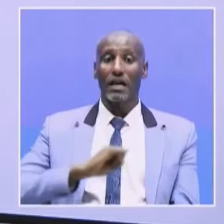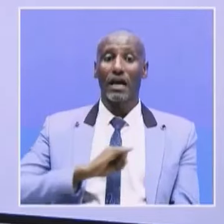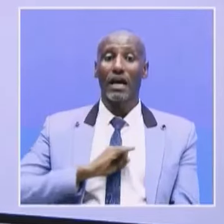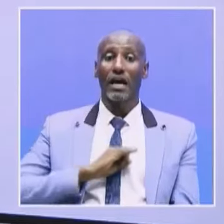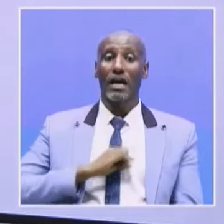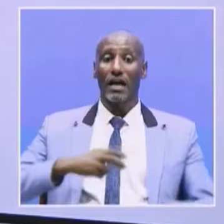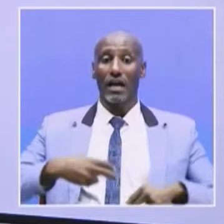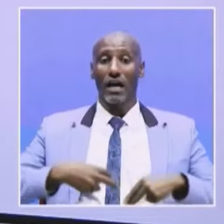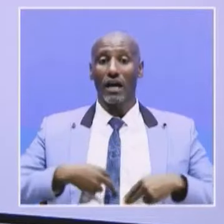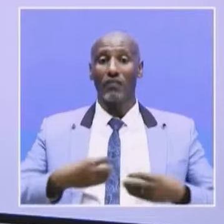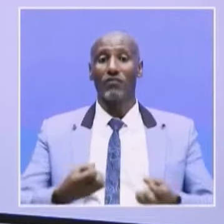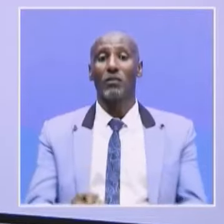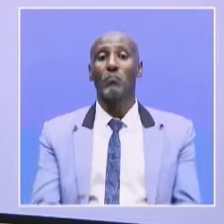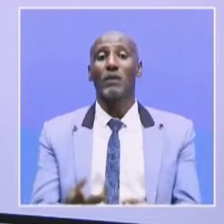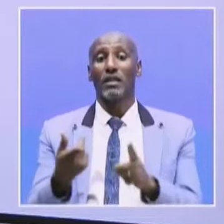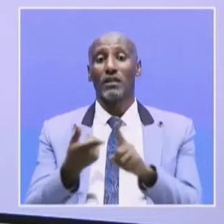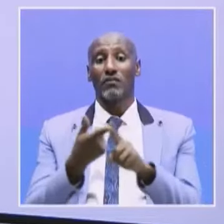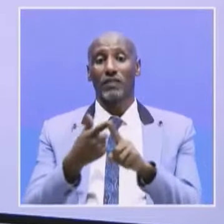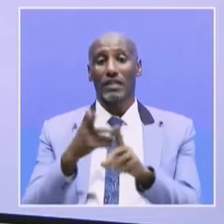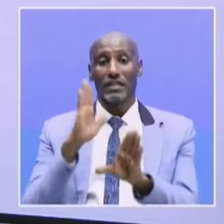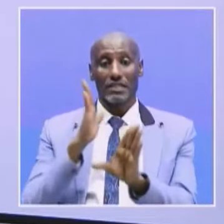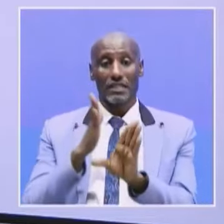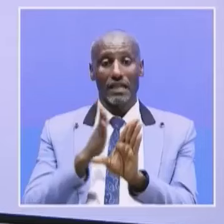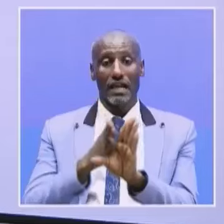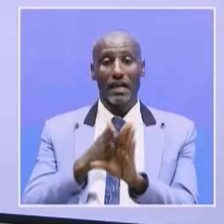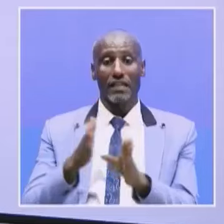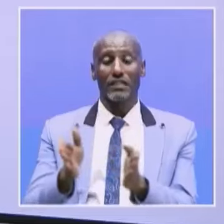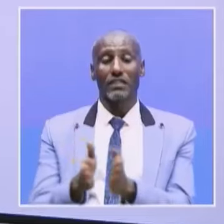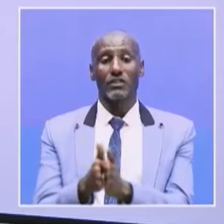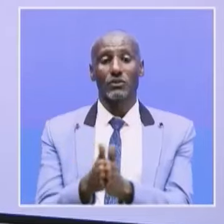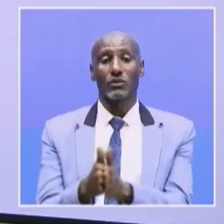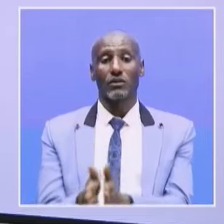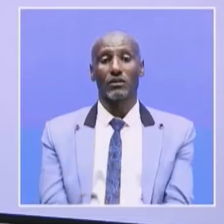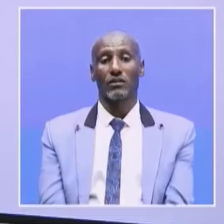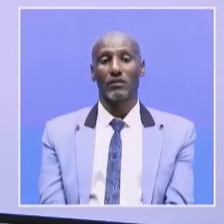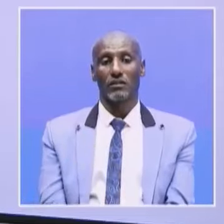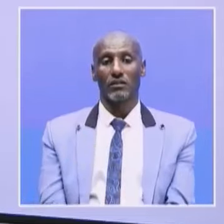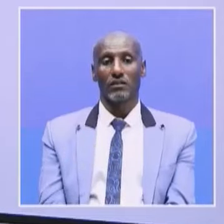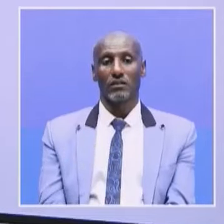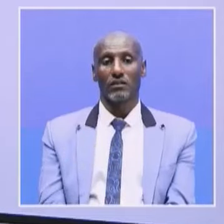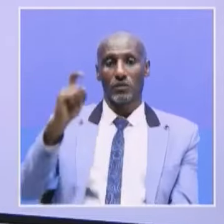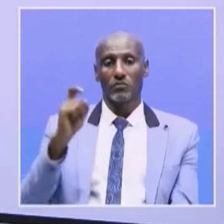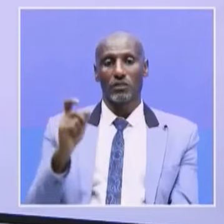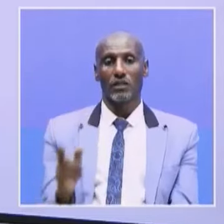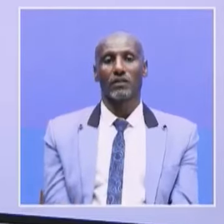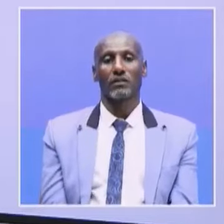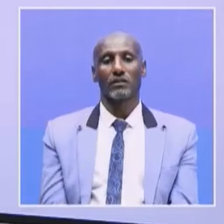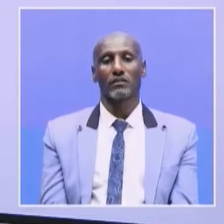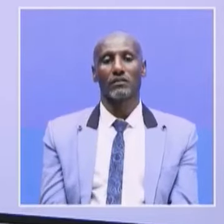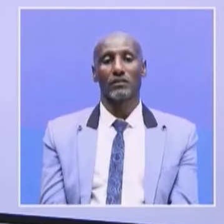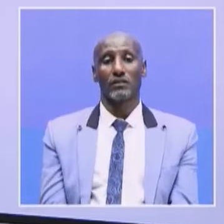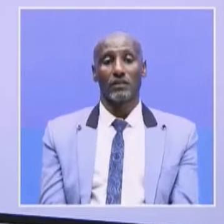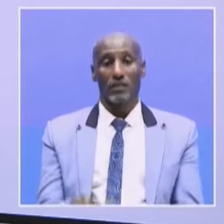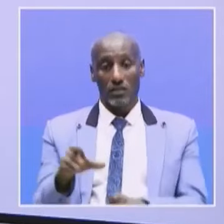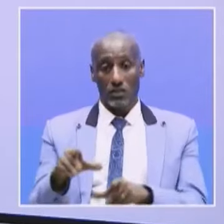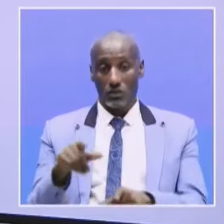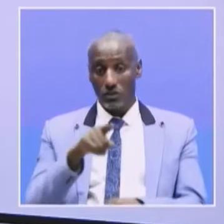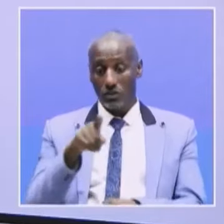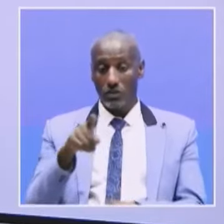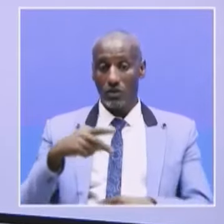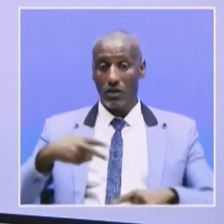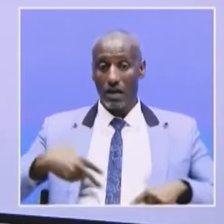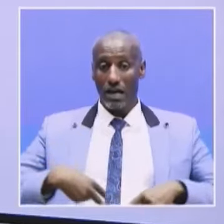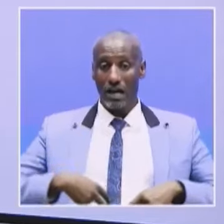friends at school. Friends is countable noun. Do you have any milk in